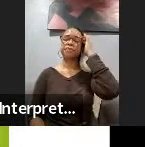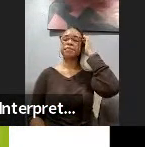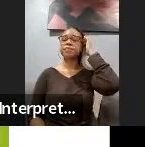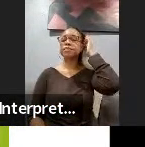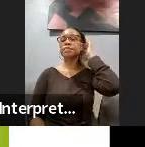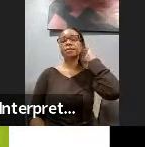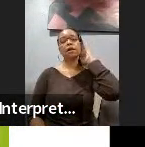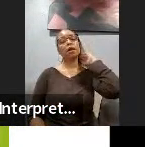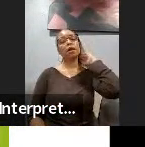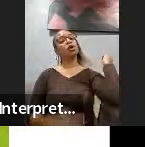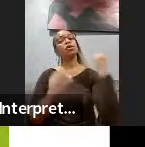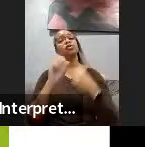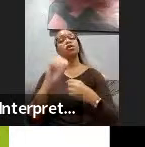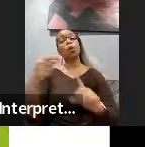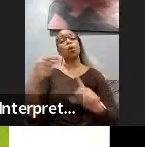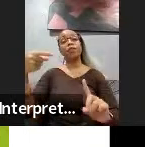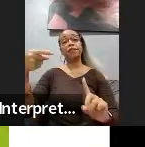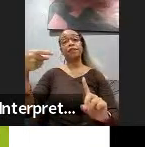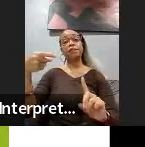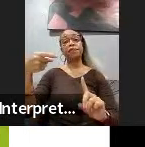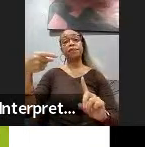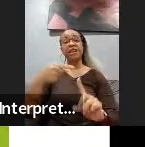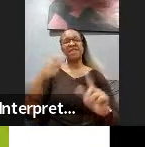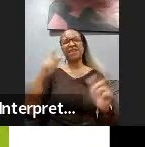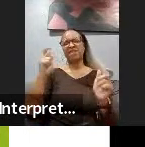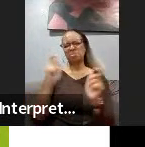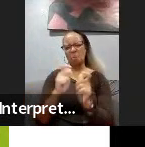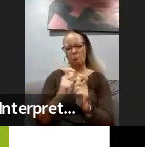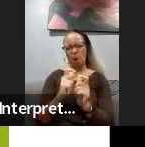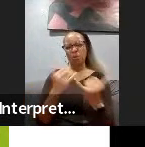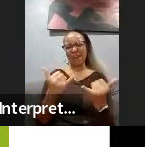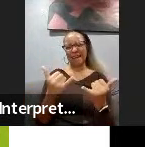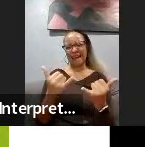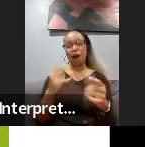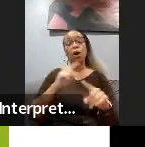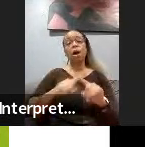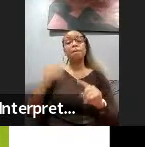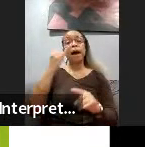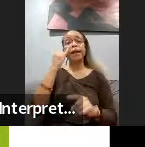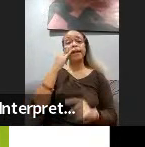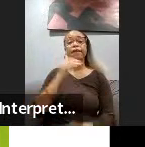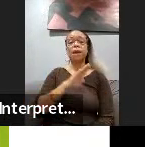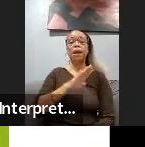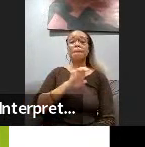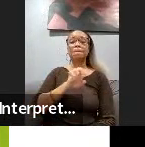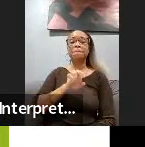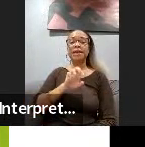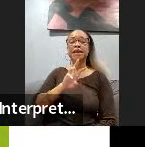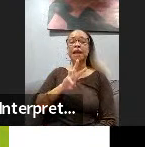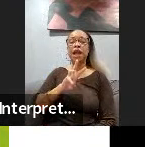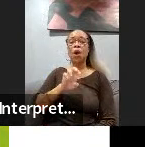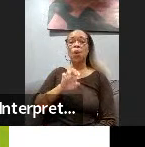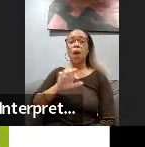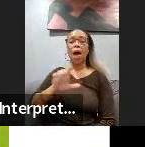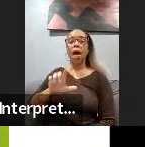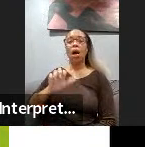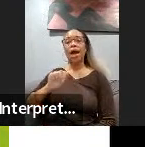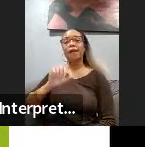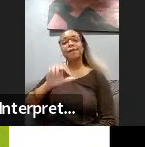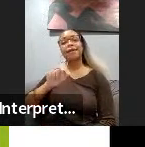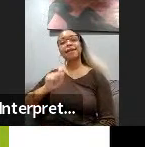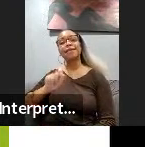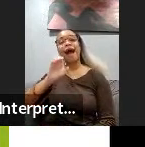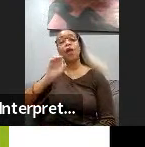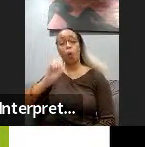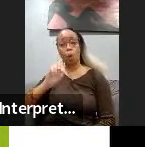And so this is pretty small on your screen, but if you go to bewell.ac.gov.org, you'll see the live